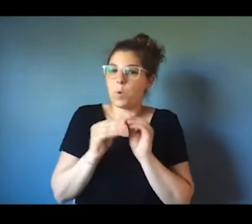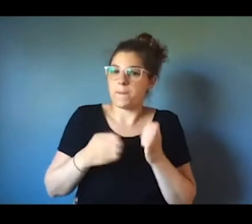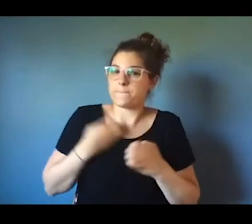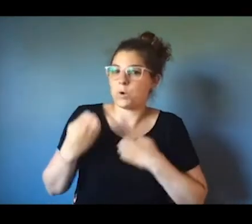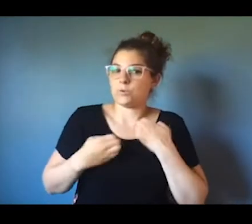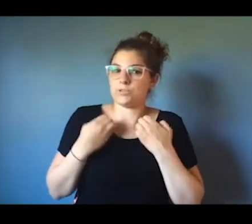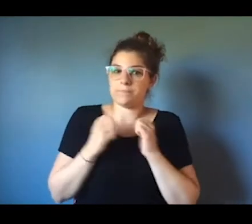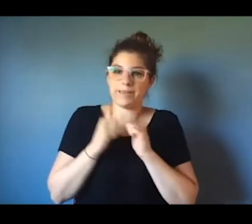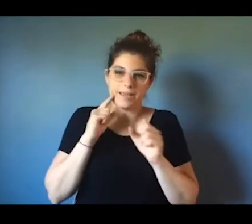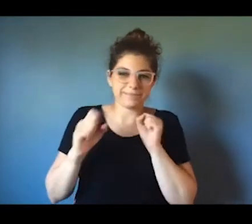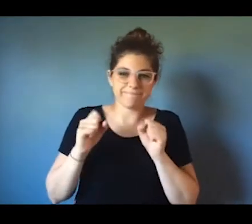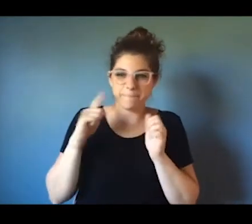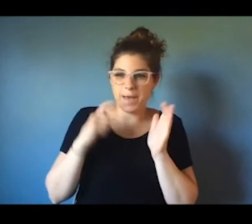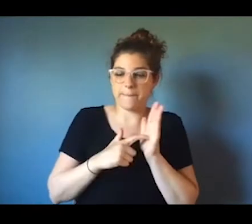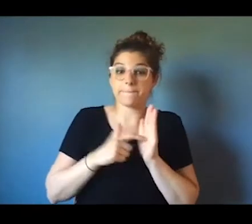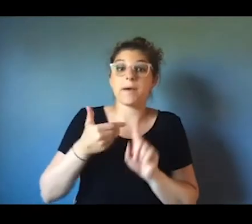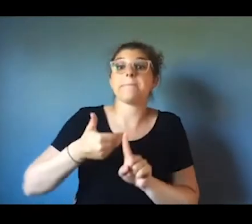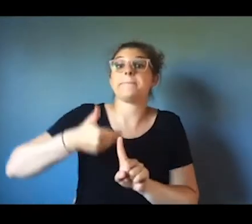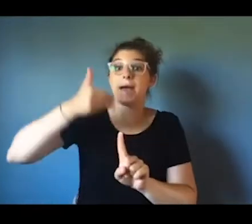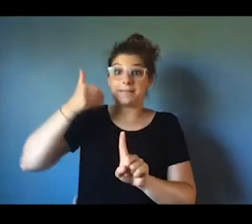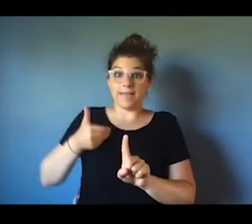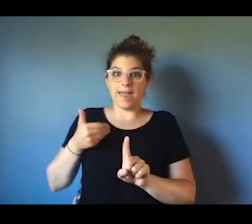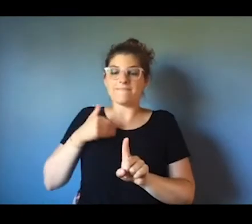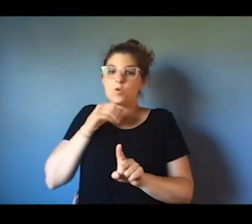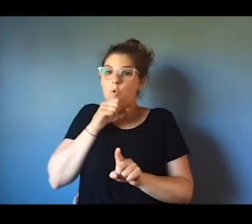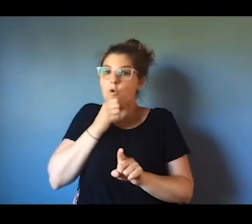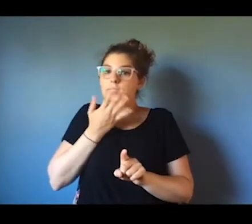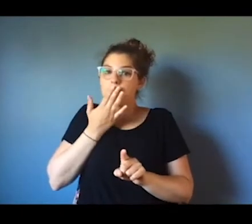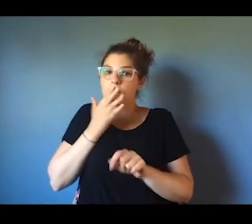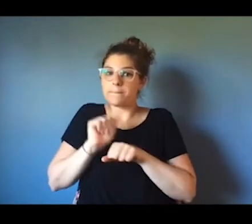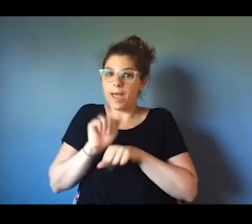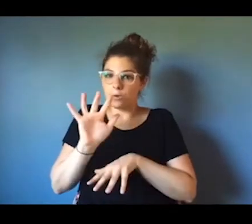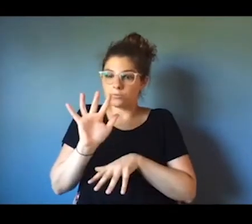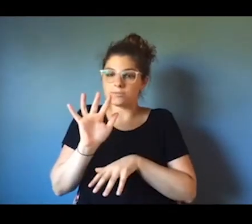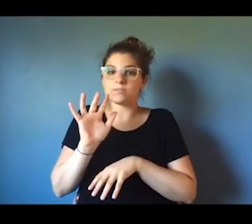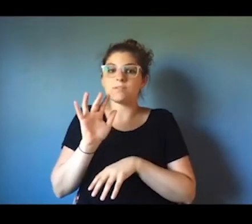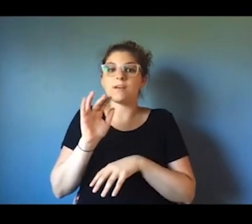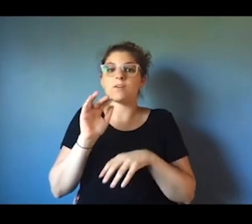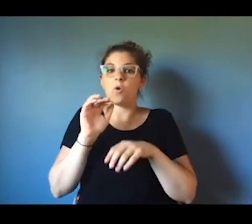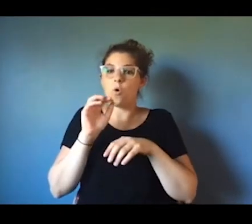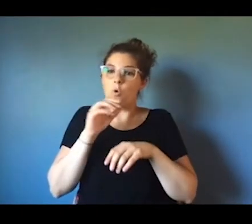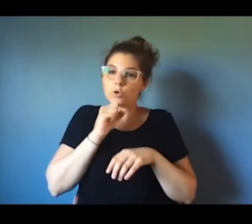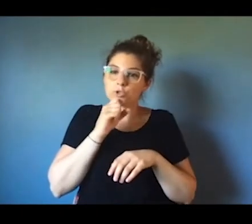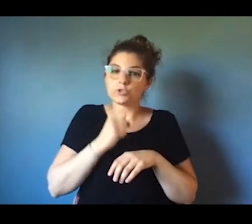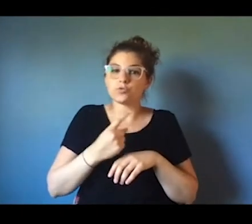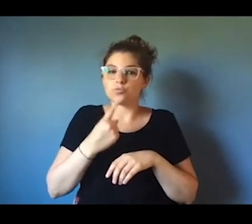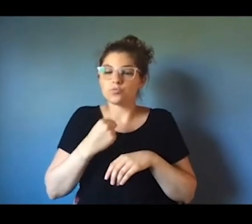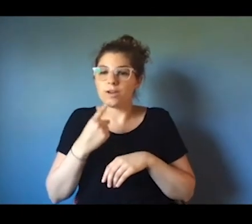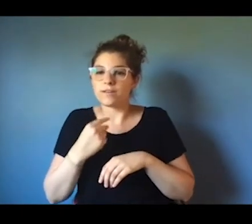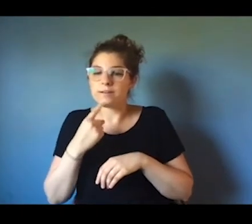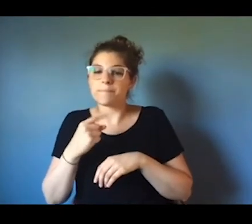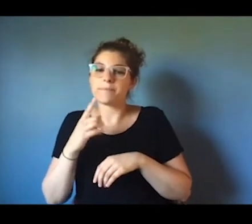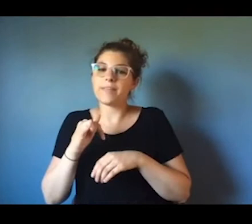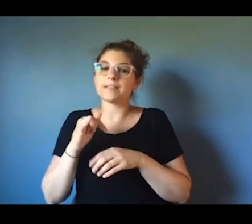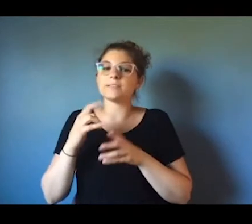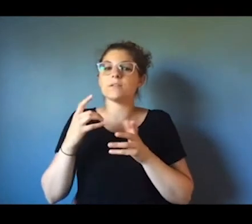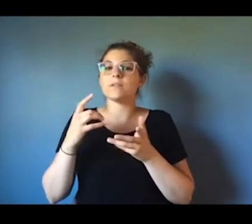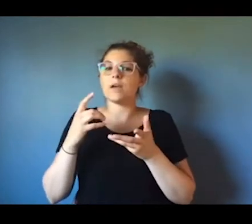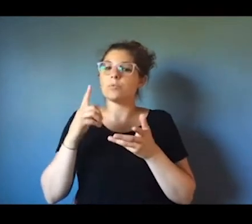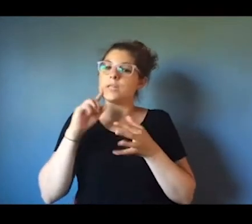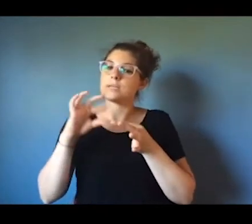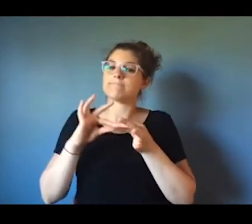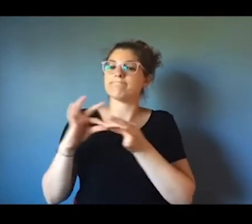hopefully give more emotion and make it pop. Behind that is an orange colored mountain, and it's oranges and reds, but